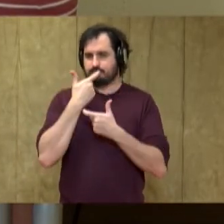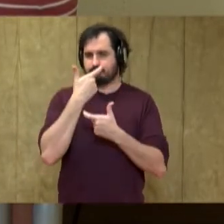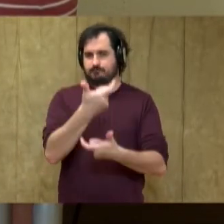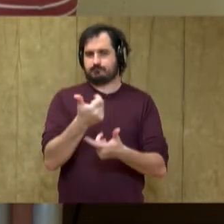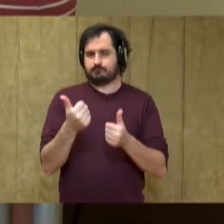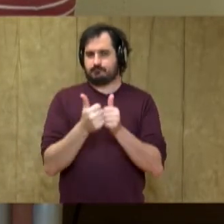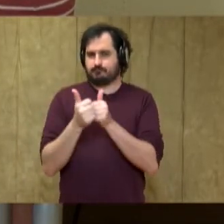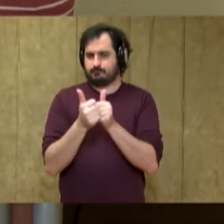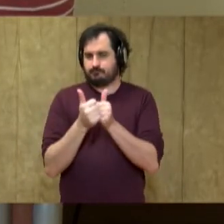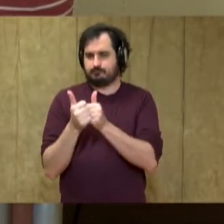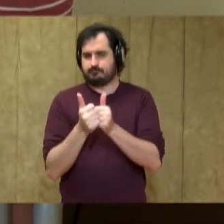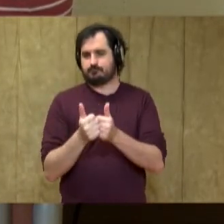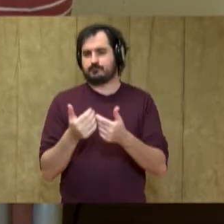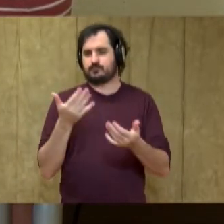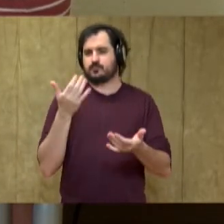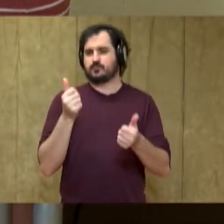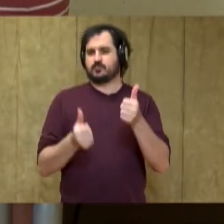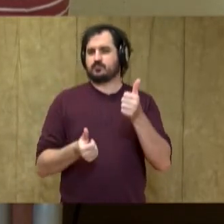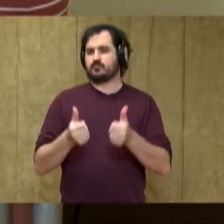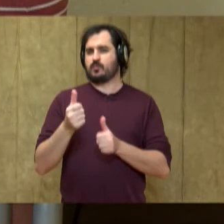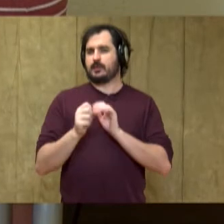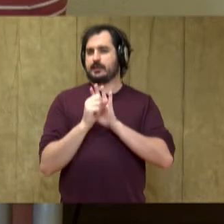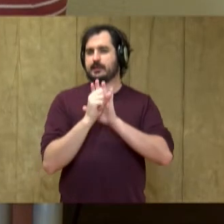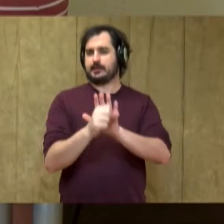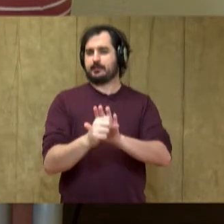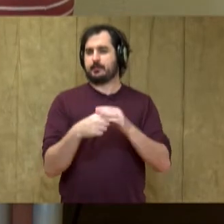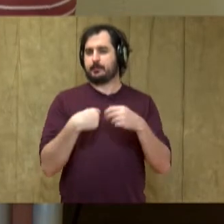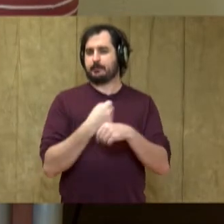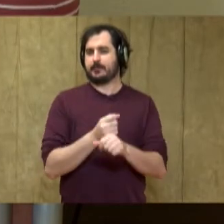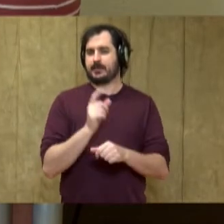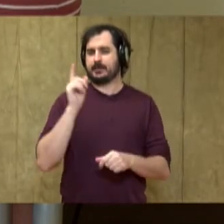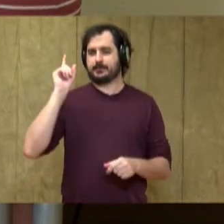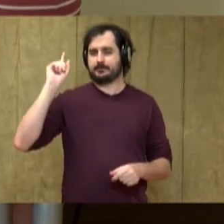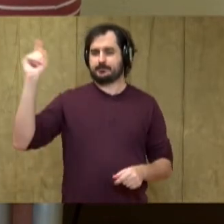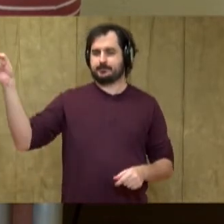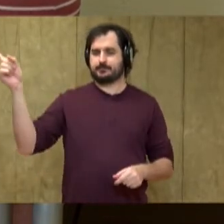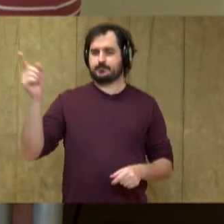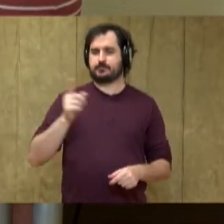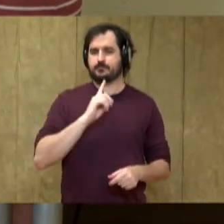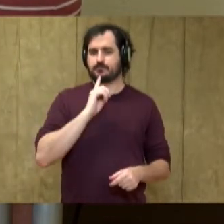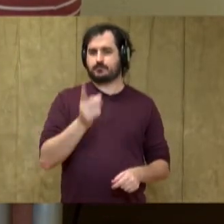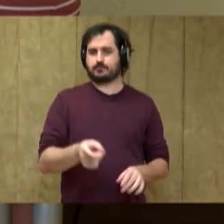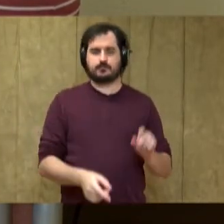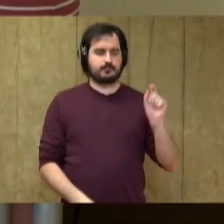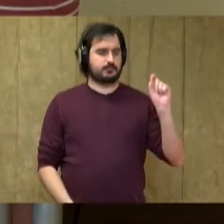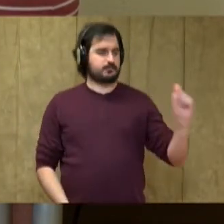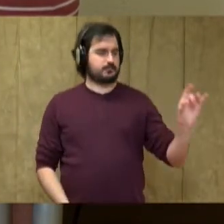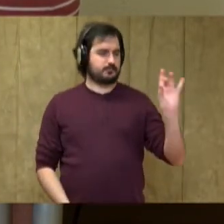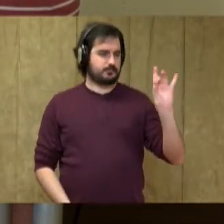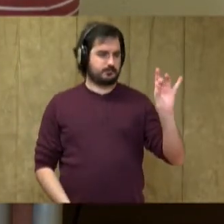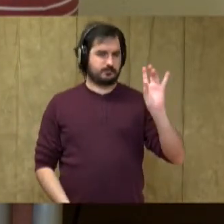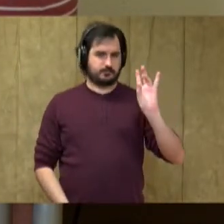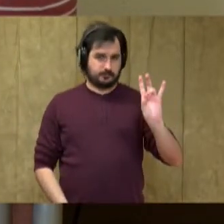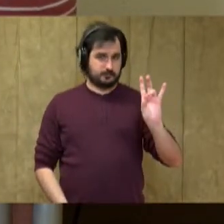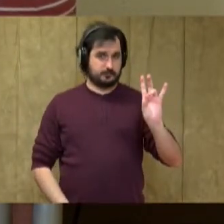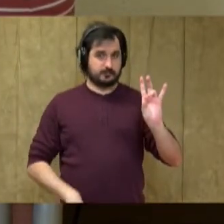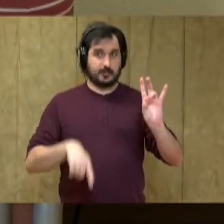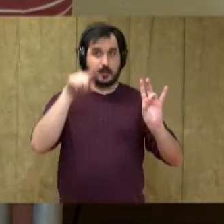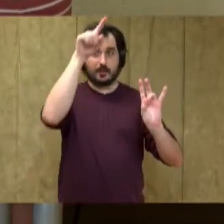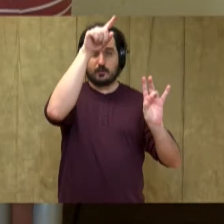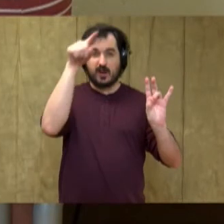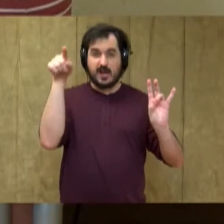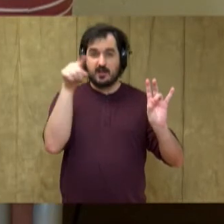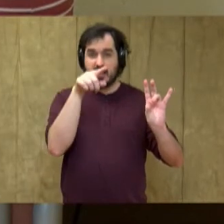Which of the symbols make this expression true? 87 hundredths. Is it greater than, less than, or equal